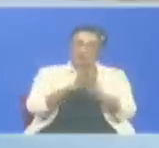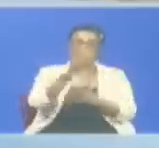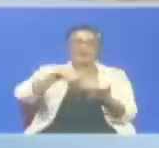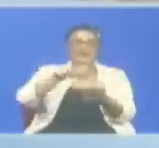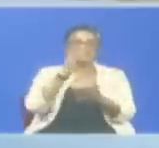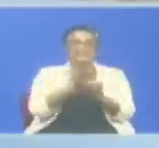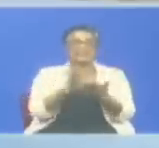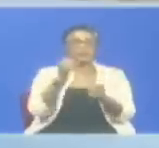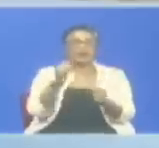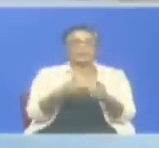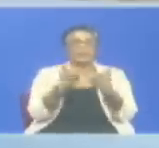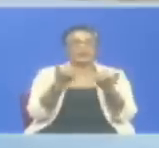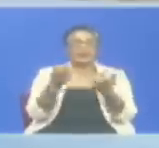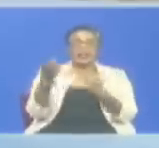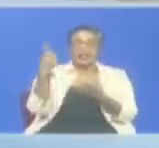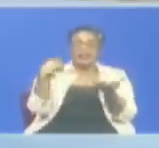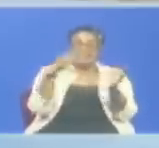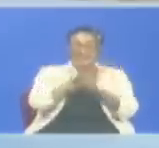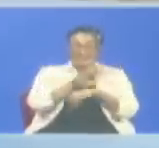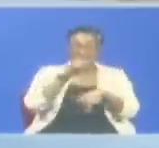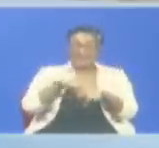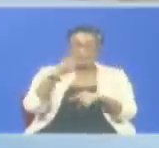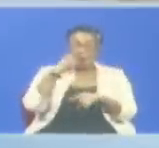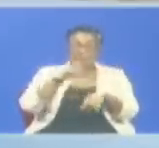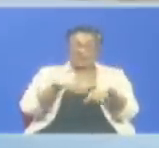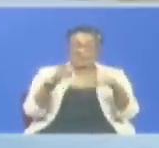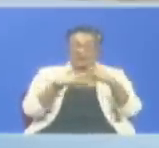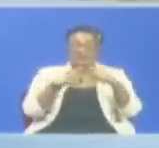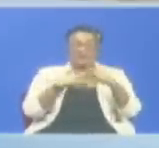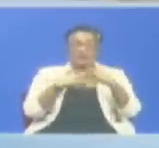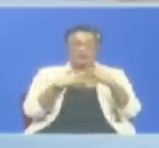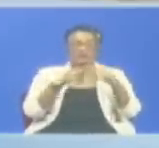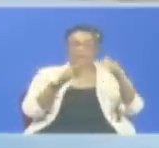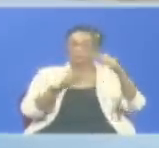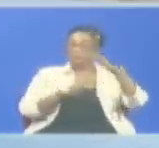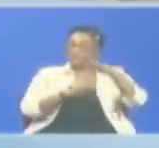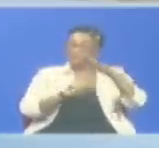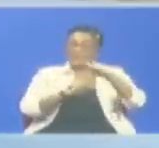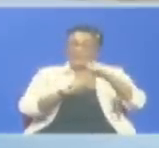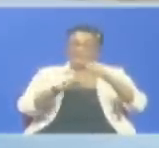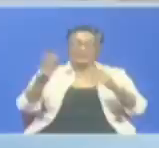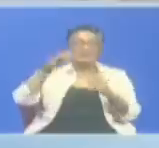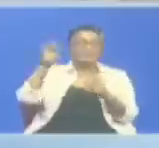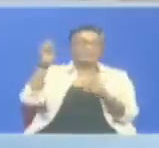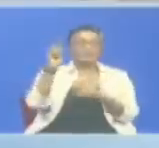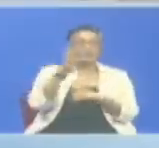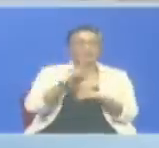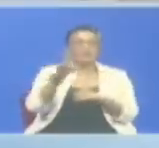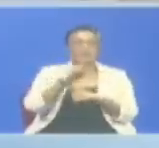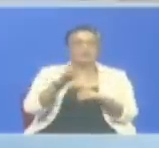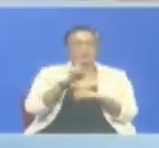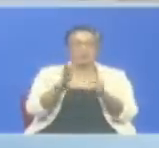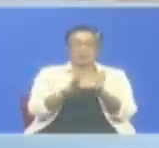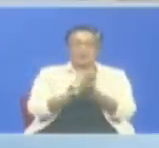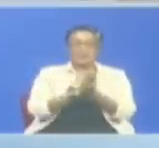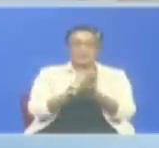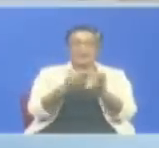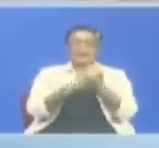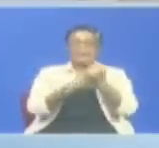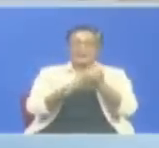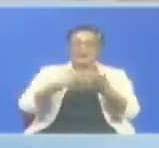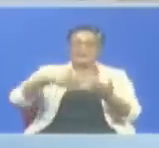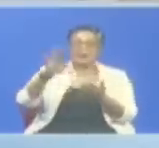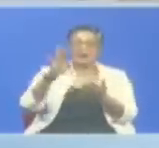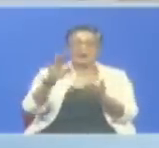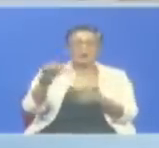Now, last night, while you were at home during the curfew hours, ideally President Uhuru Kenyatta and his partner in the handshake, that's Raila Odinga, went